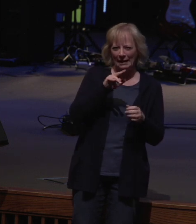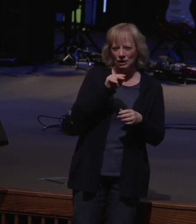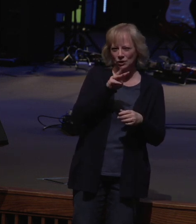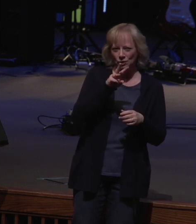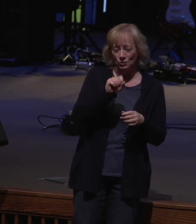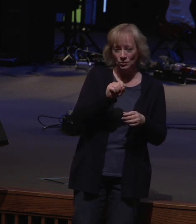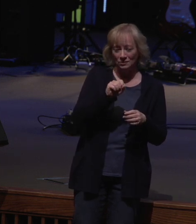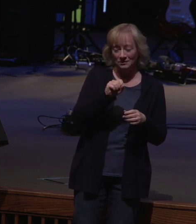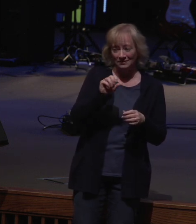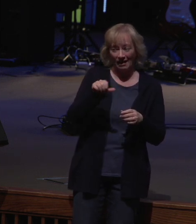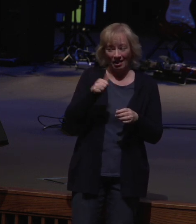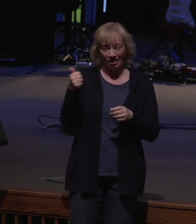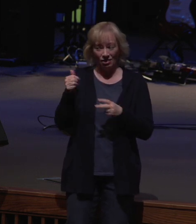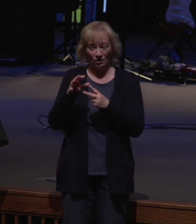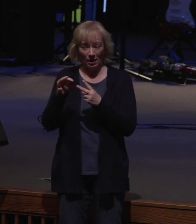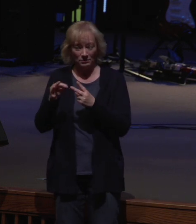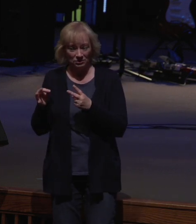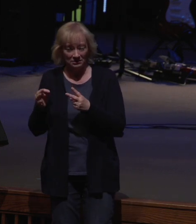other option.